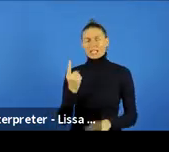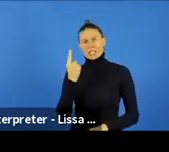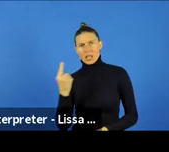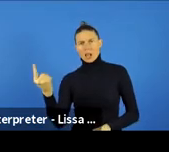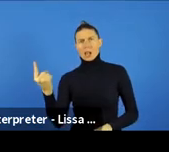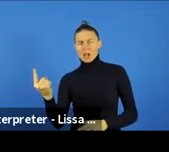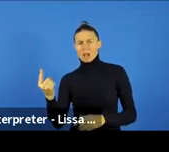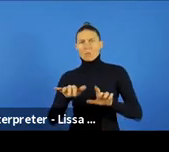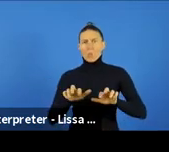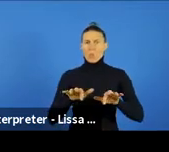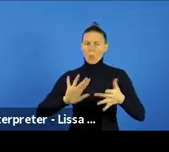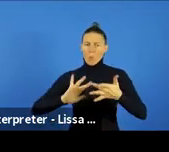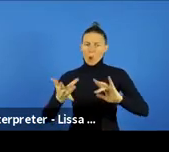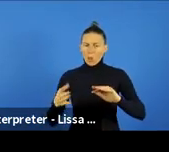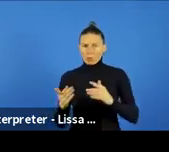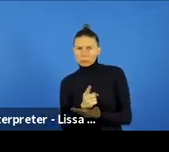slide, please.